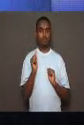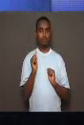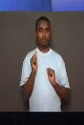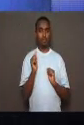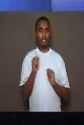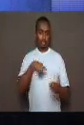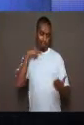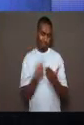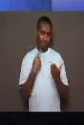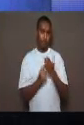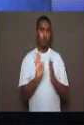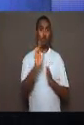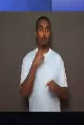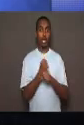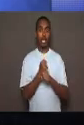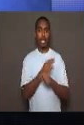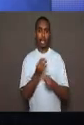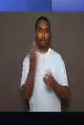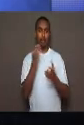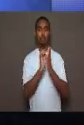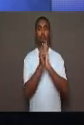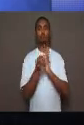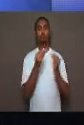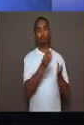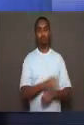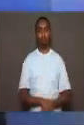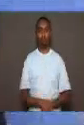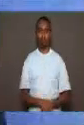Justify the points you make and provide examples.